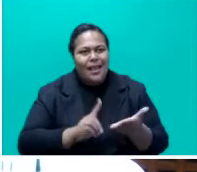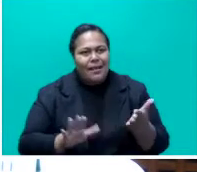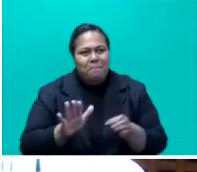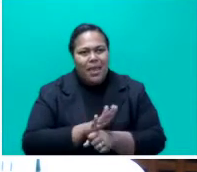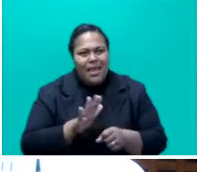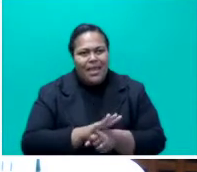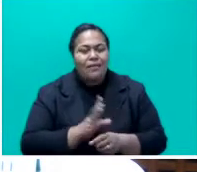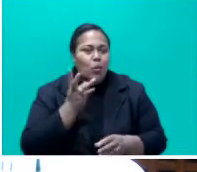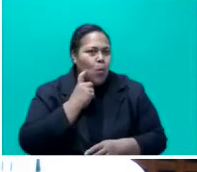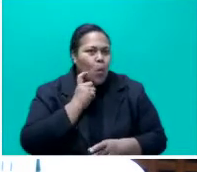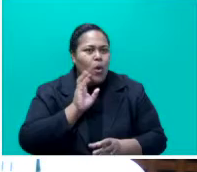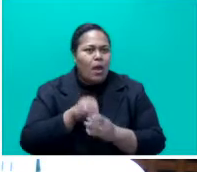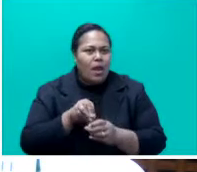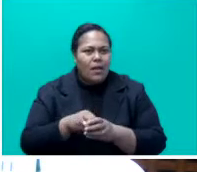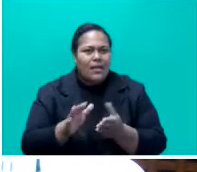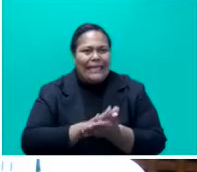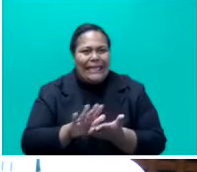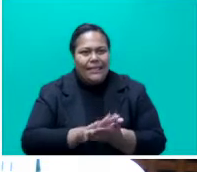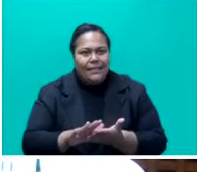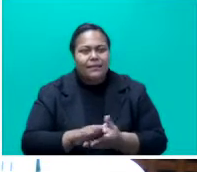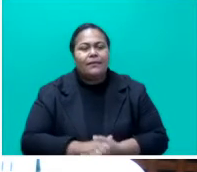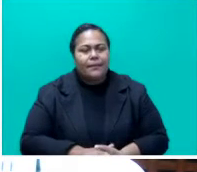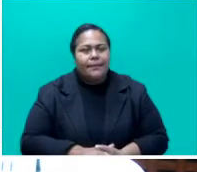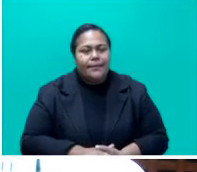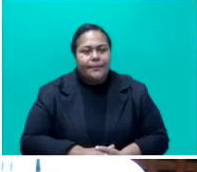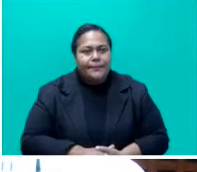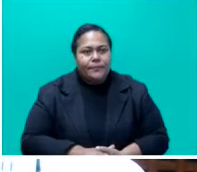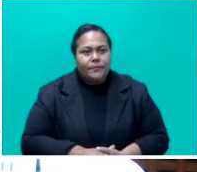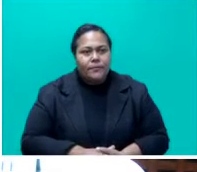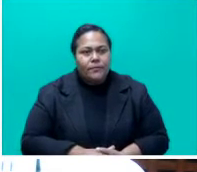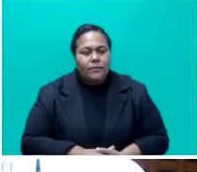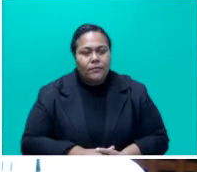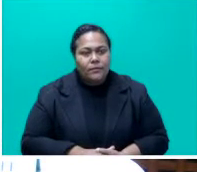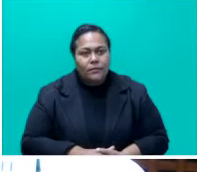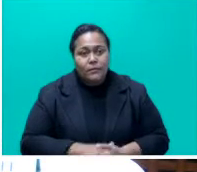The report that we have, Mr. Speaker, sir, I'll just quickly highlight